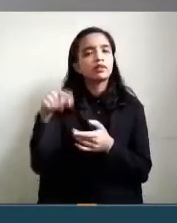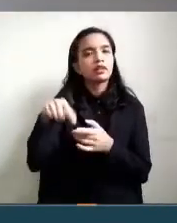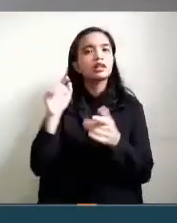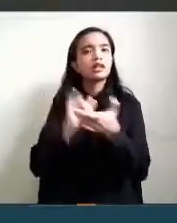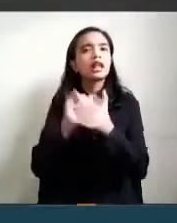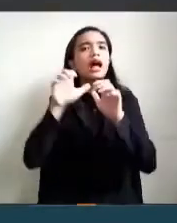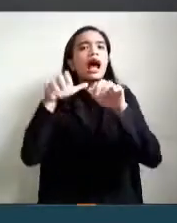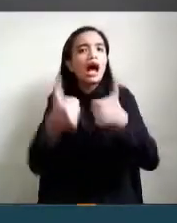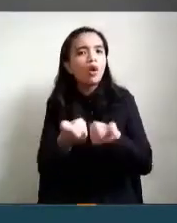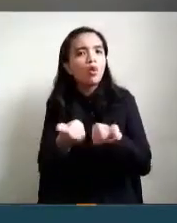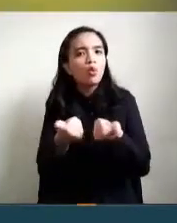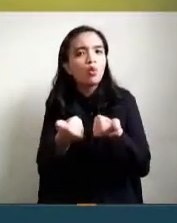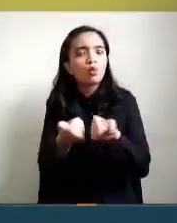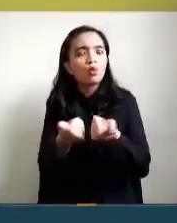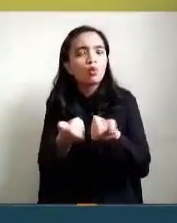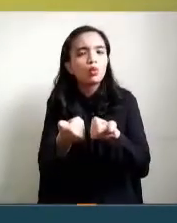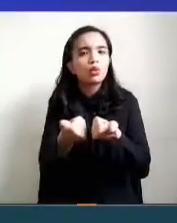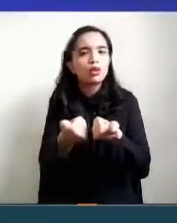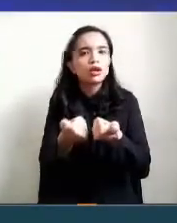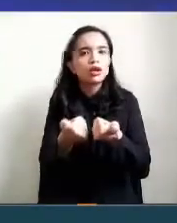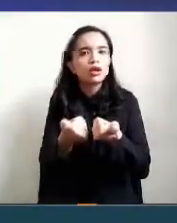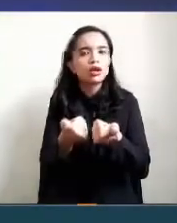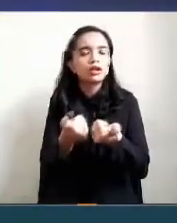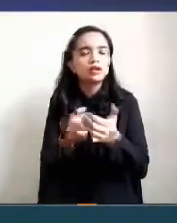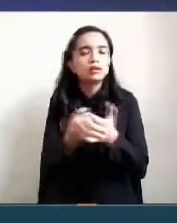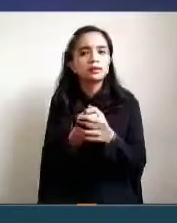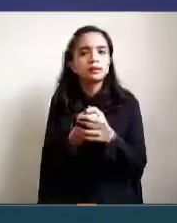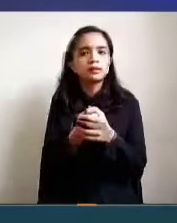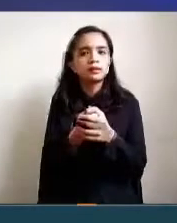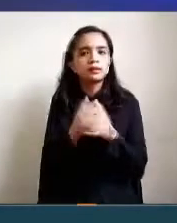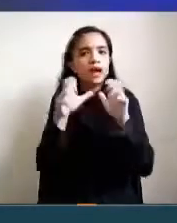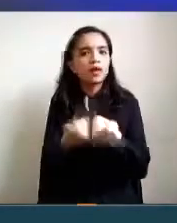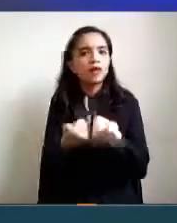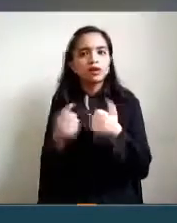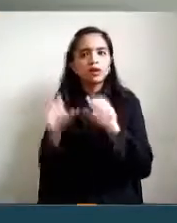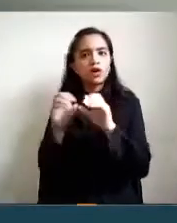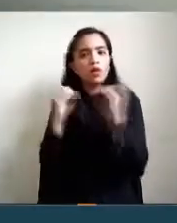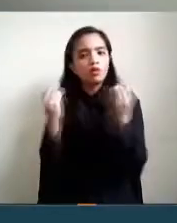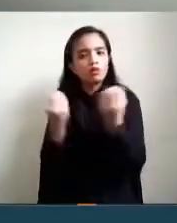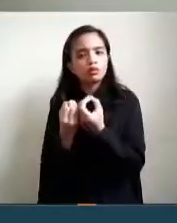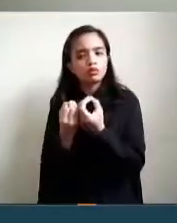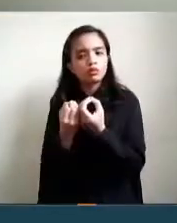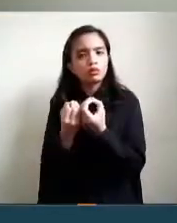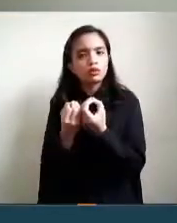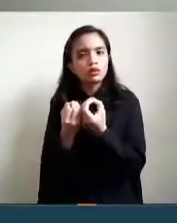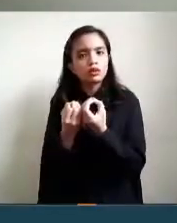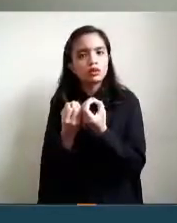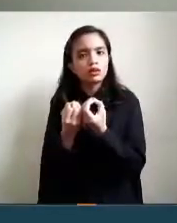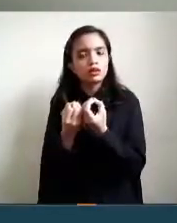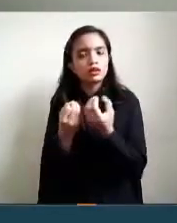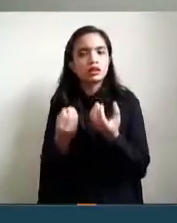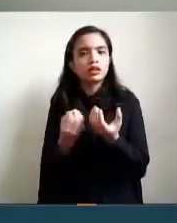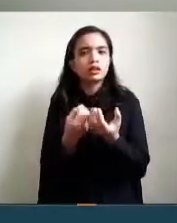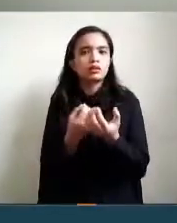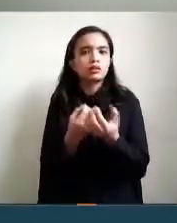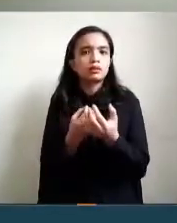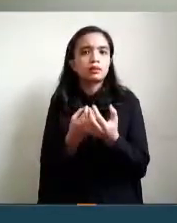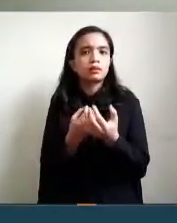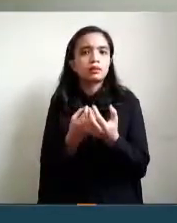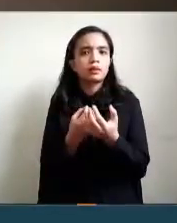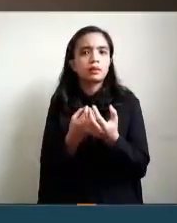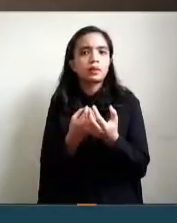of letting these organizations reach these